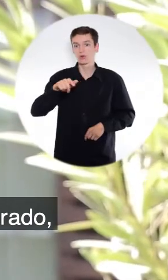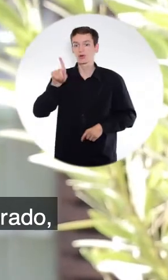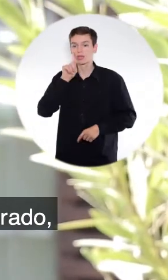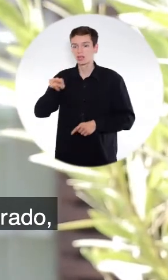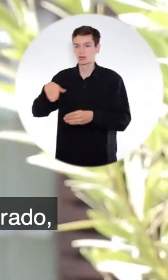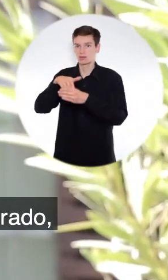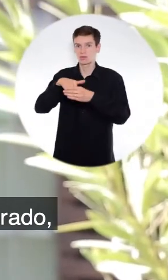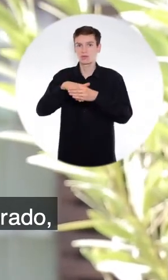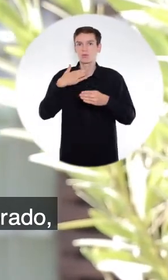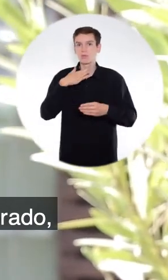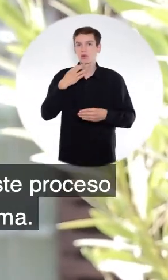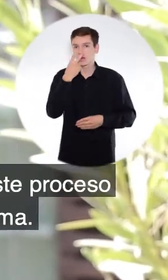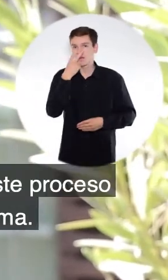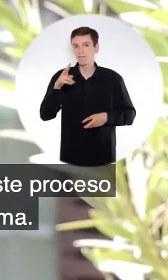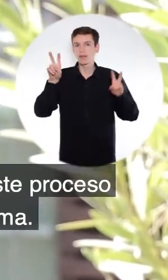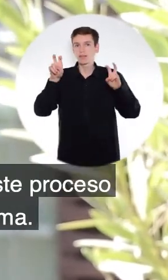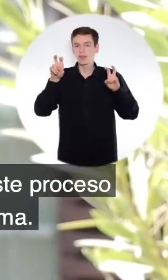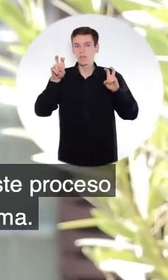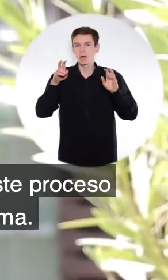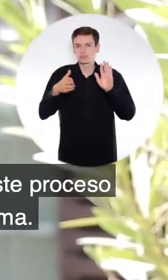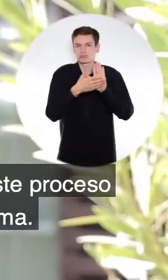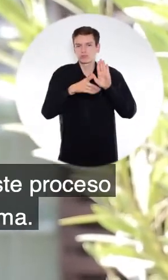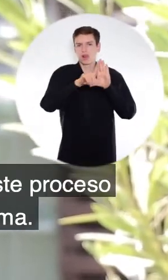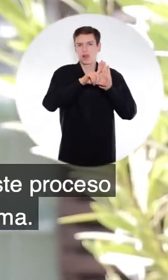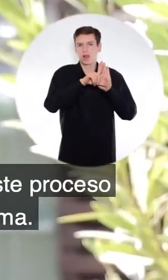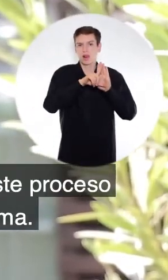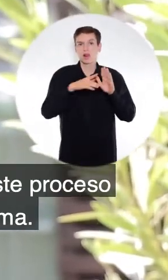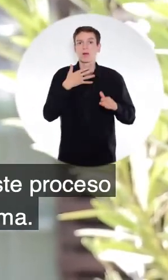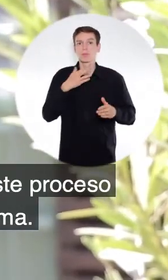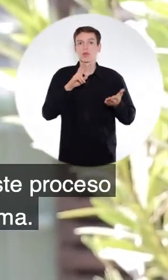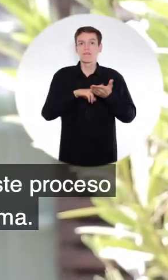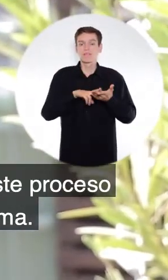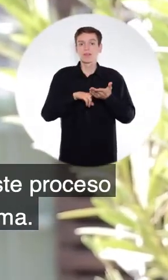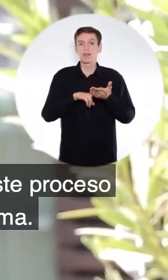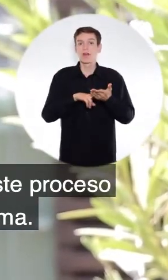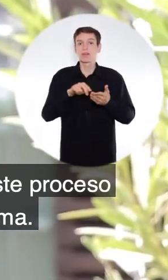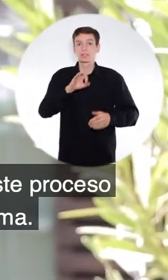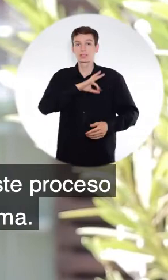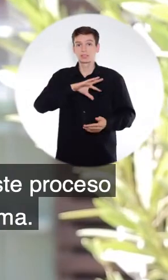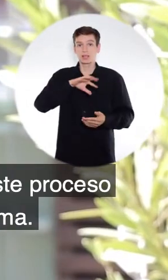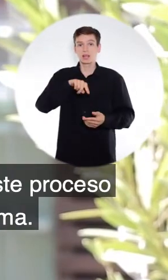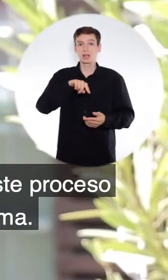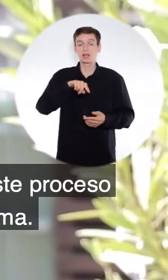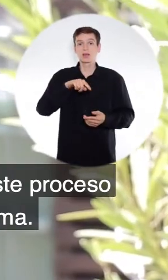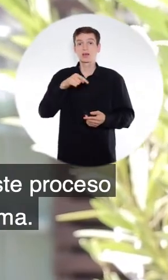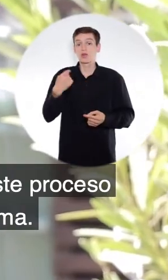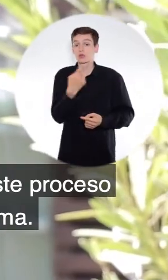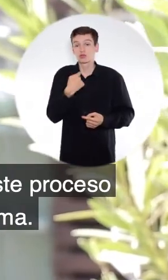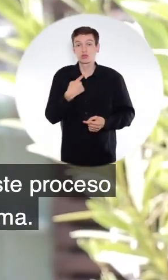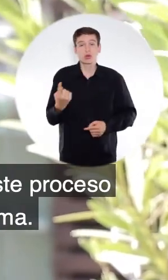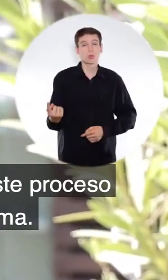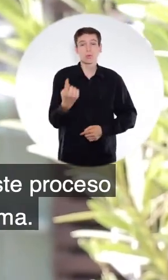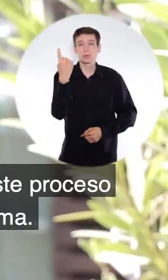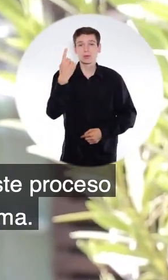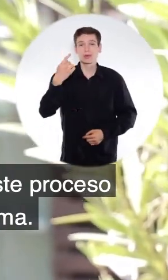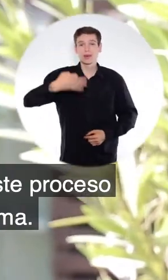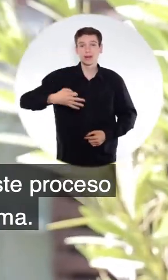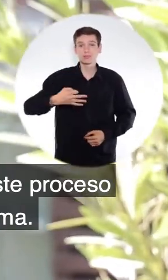to legitimacy issues. In Chile, one of the important reasons why we are in